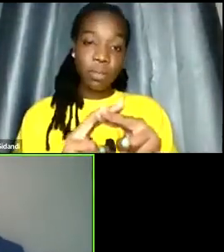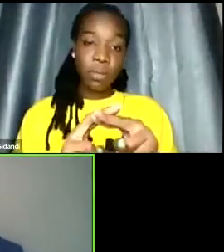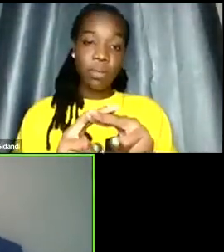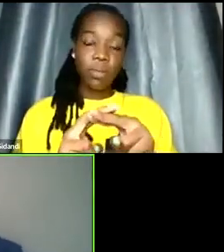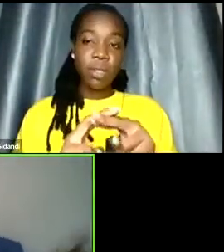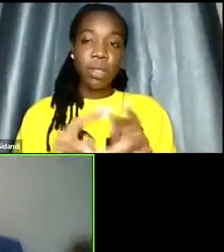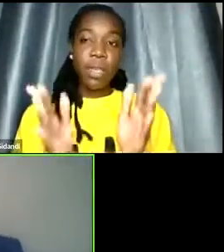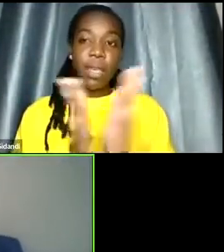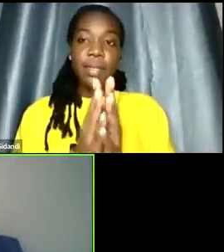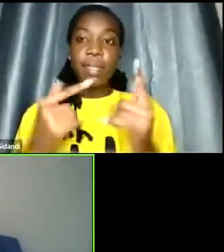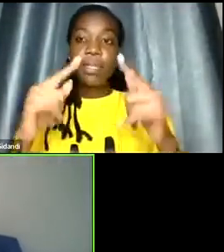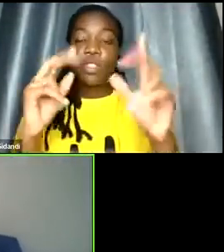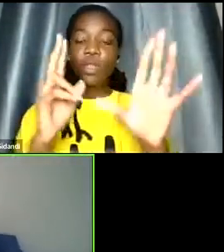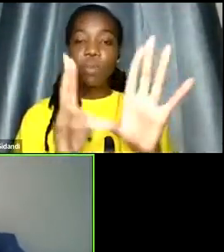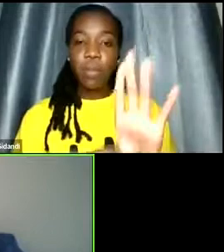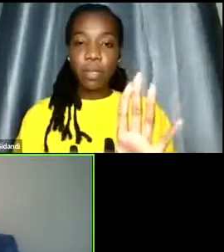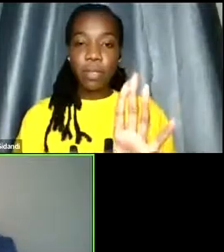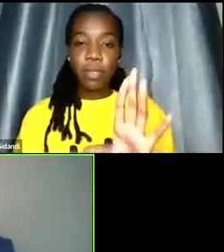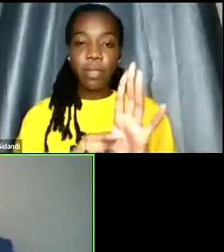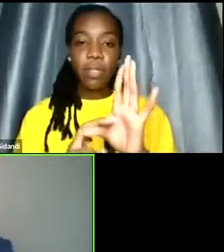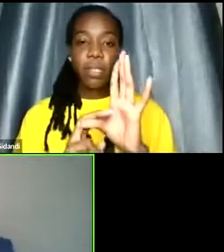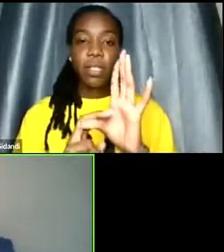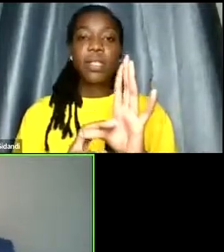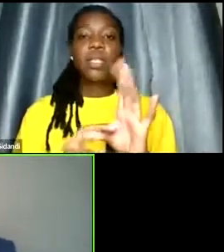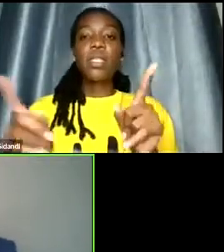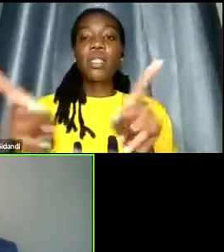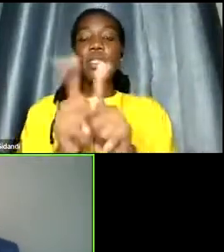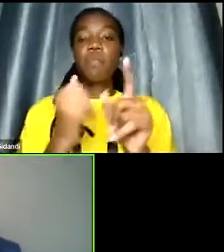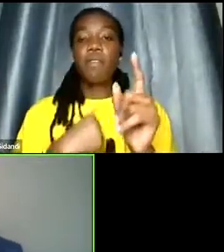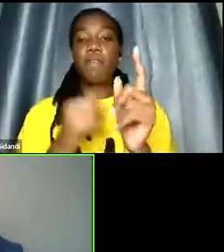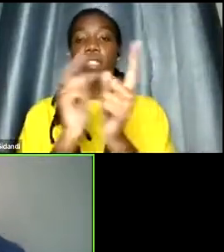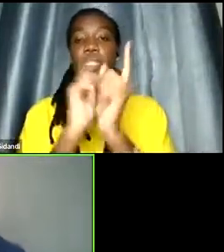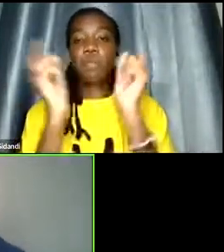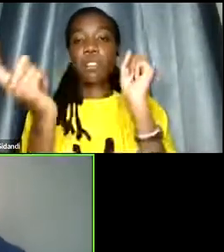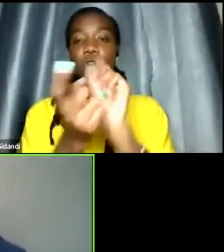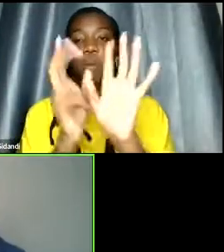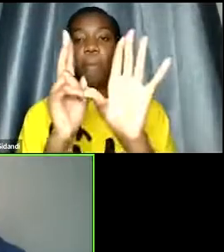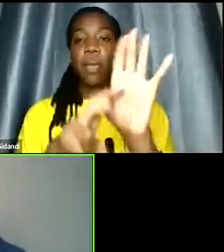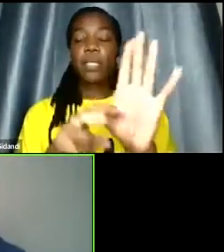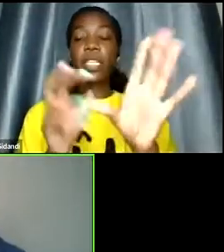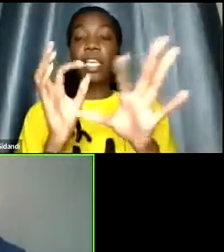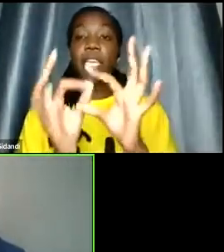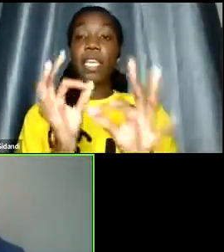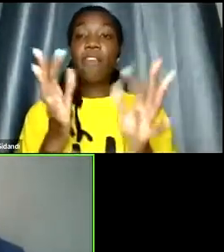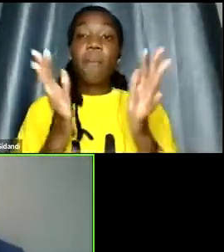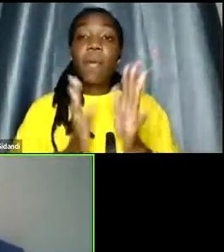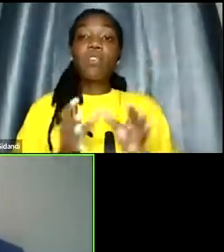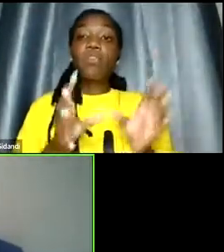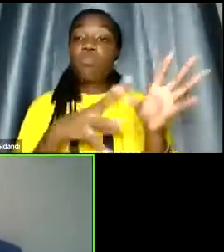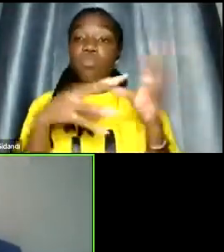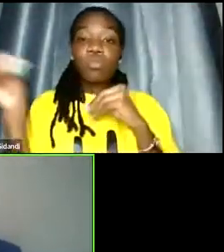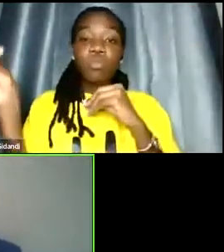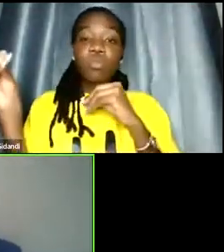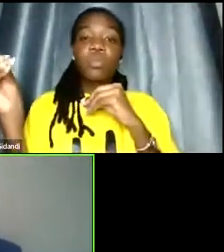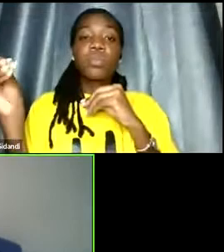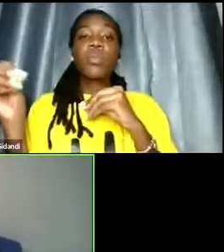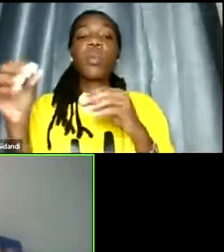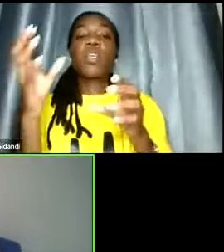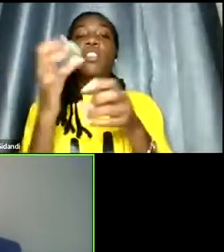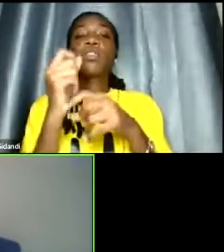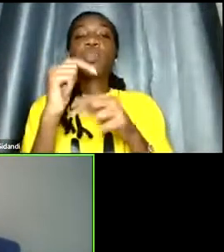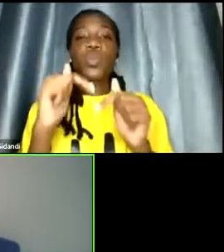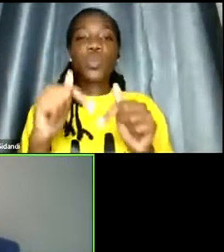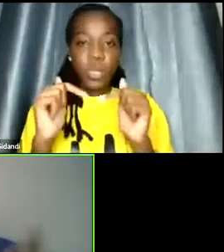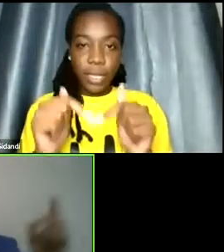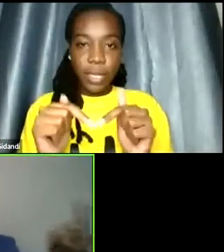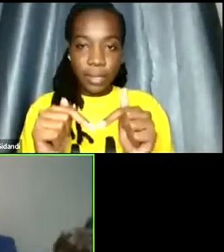succession bench is also the substitutes bench. In other words, if somebody left the organization today, what